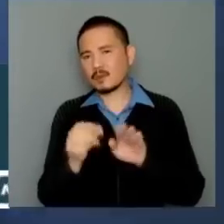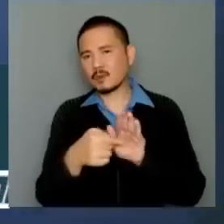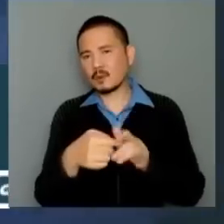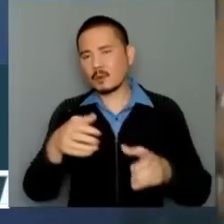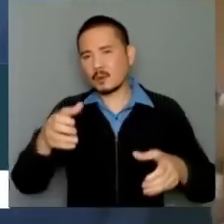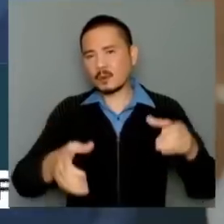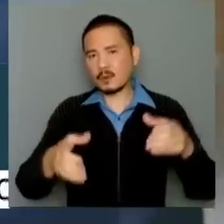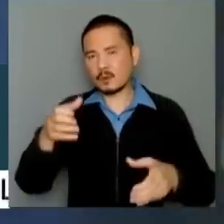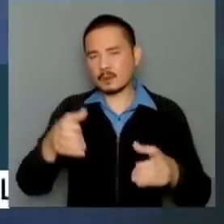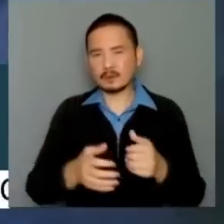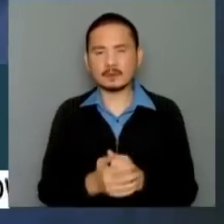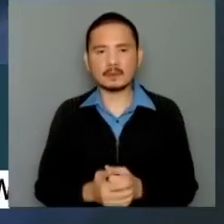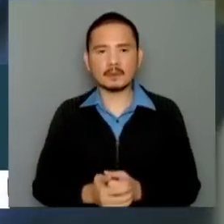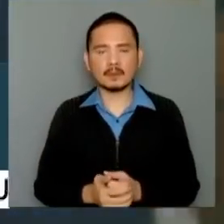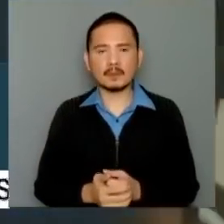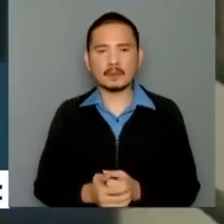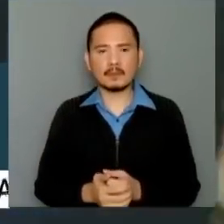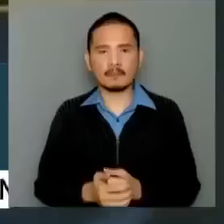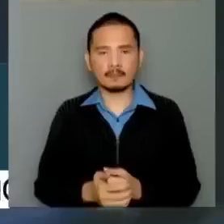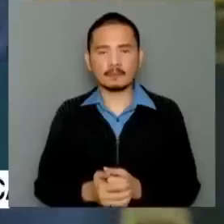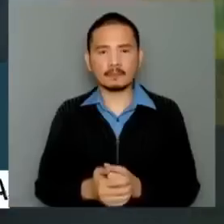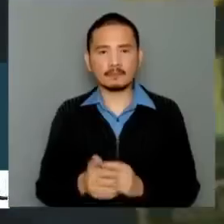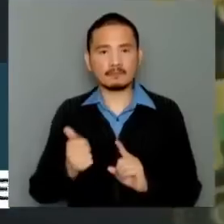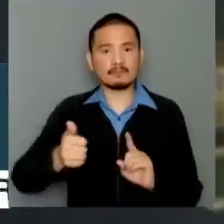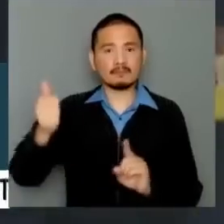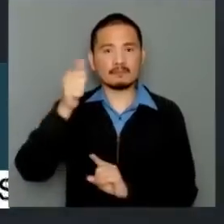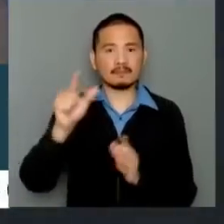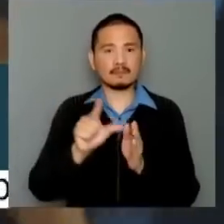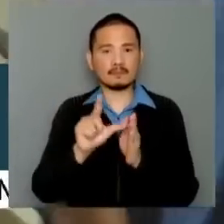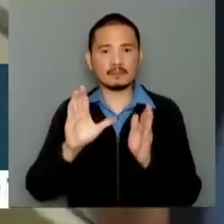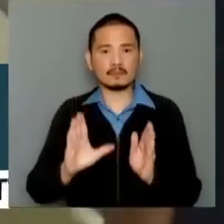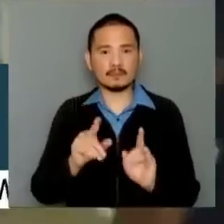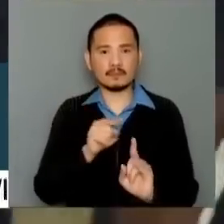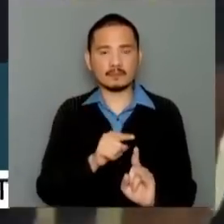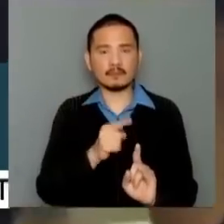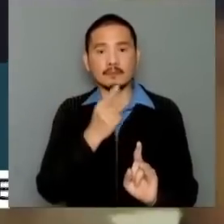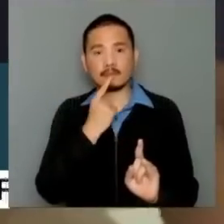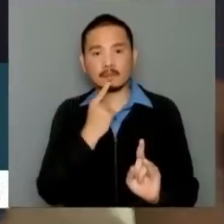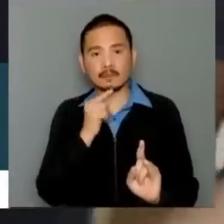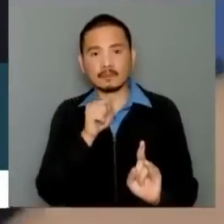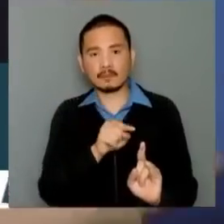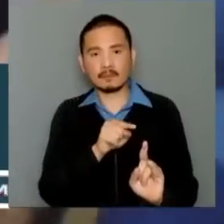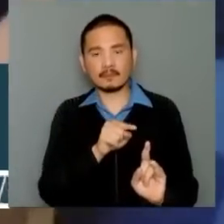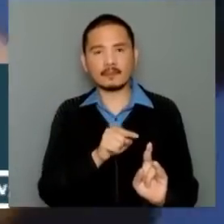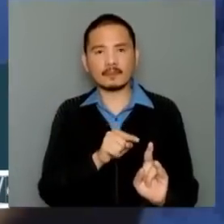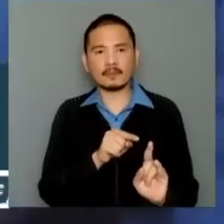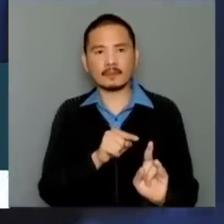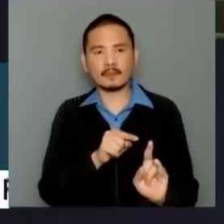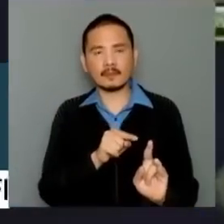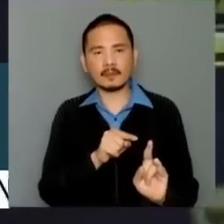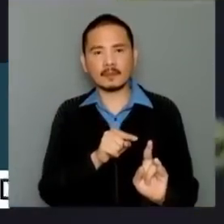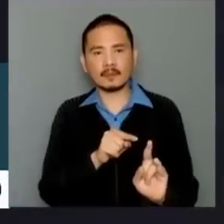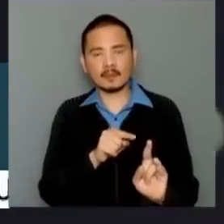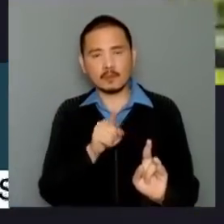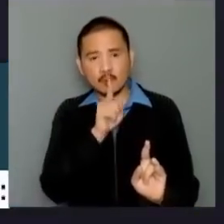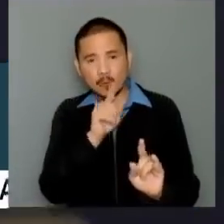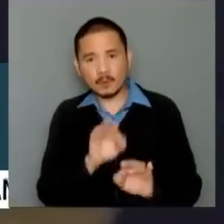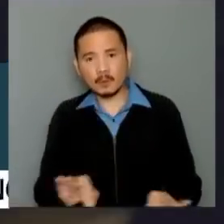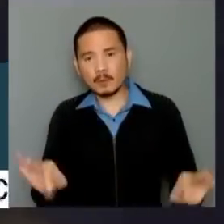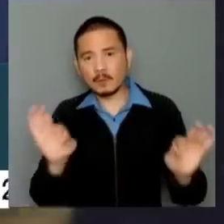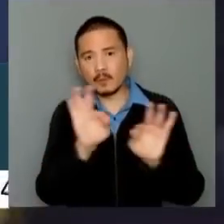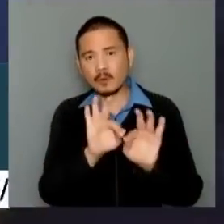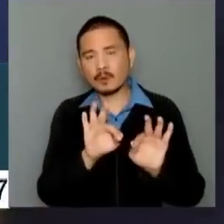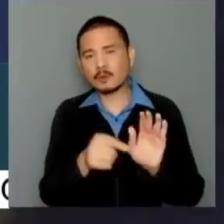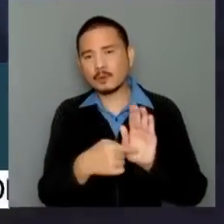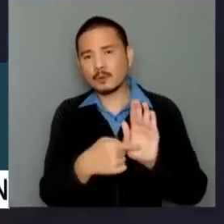hearing. Senior Assistant City Prosecutor Rudy Racamora, or Ricamora Jr., from the prosecution panel said it is important to play the video